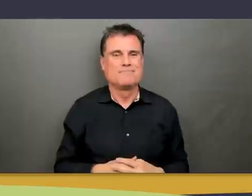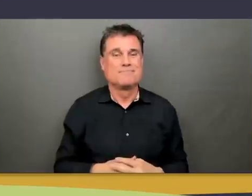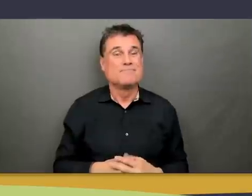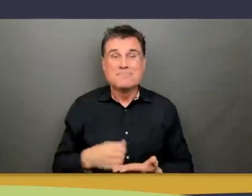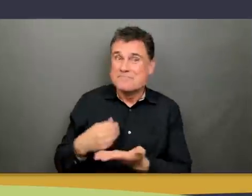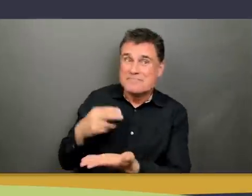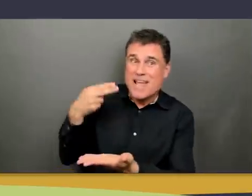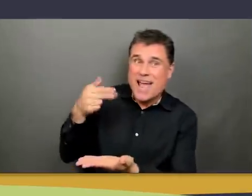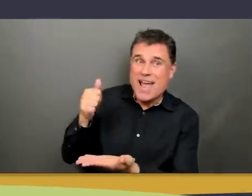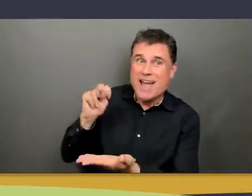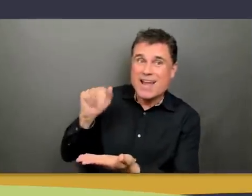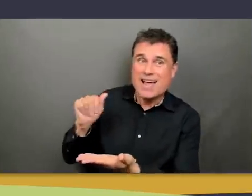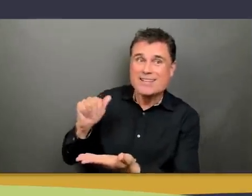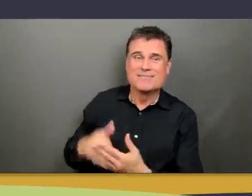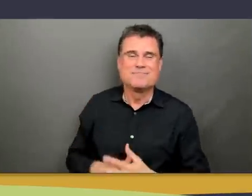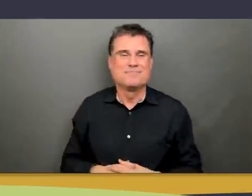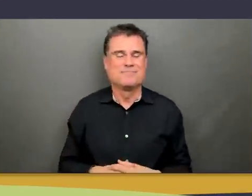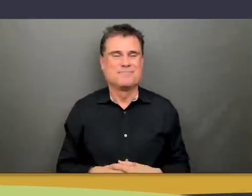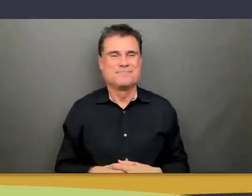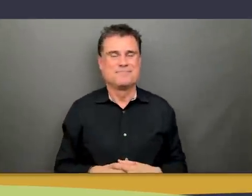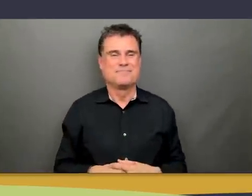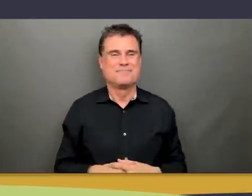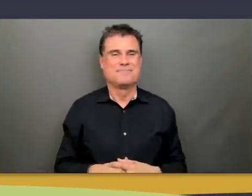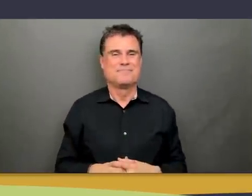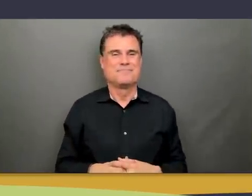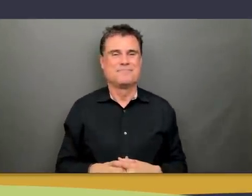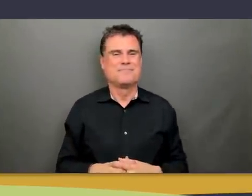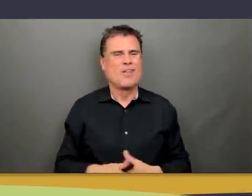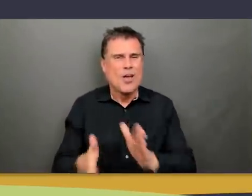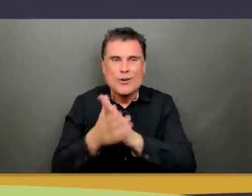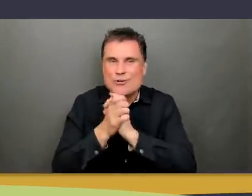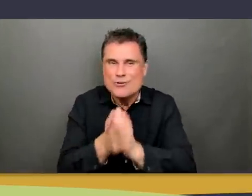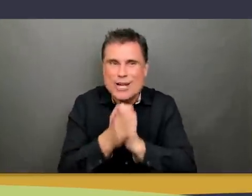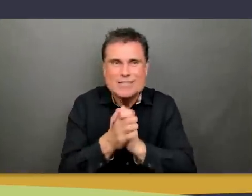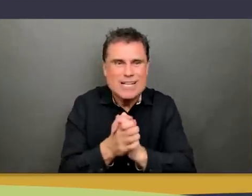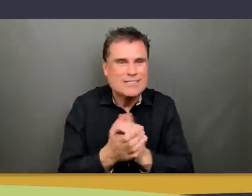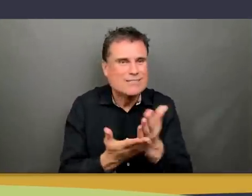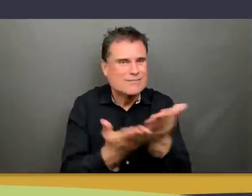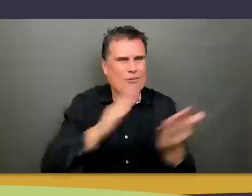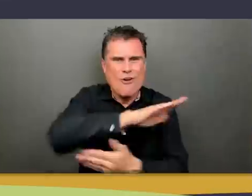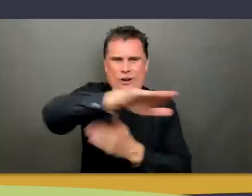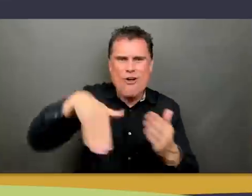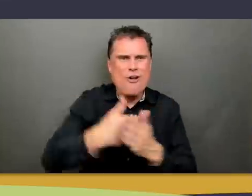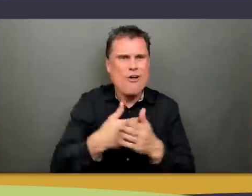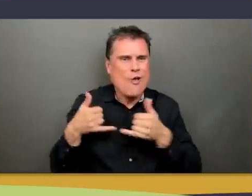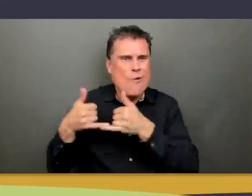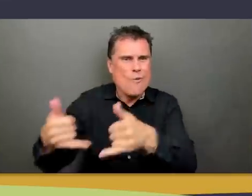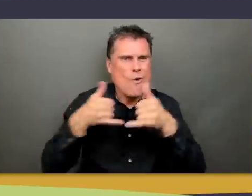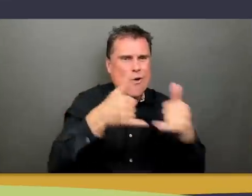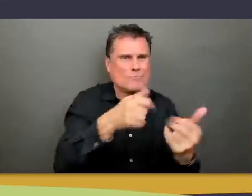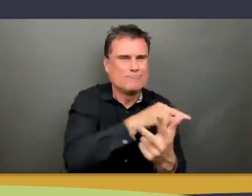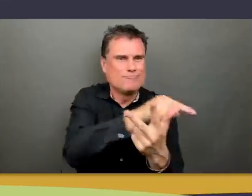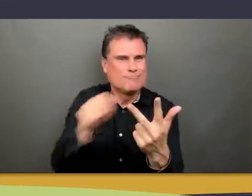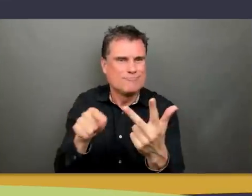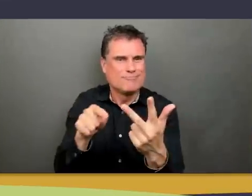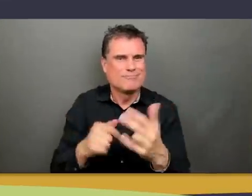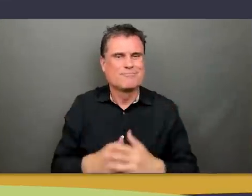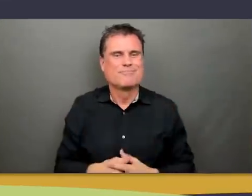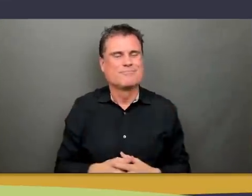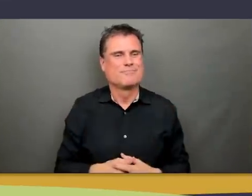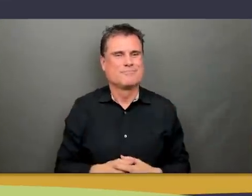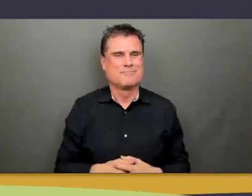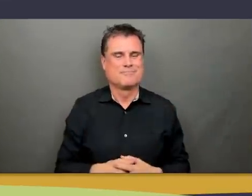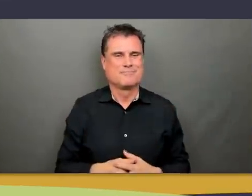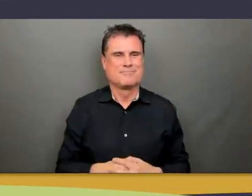Congratulations to all of our recipients. My thanks to everyone who joined us today, to Premier,